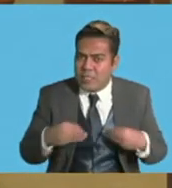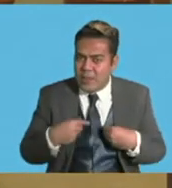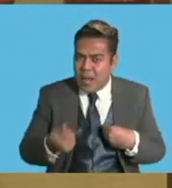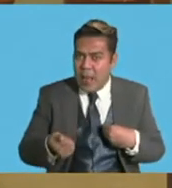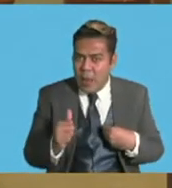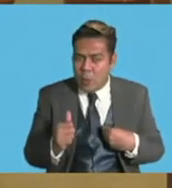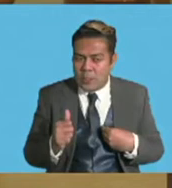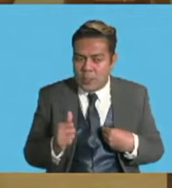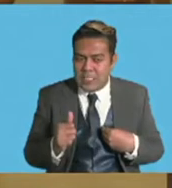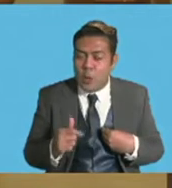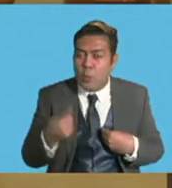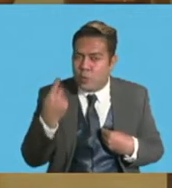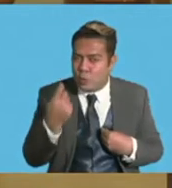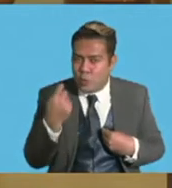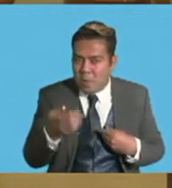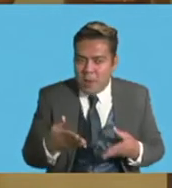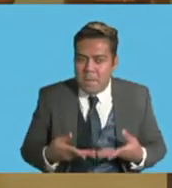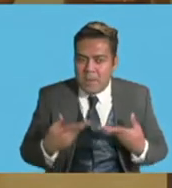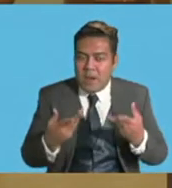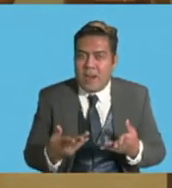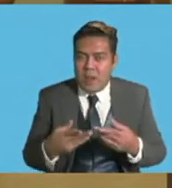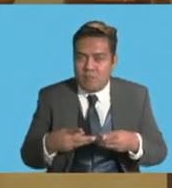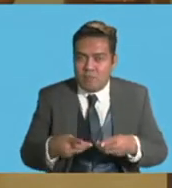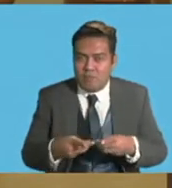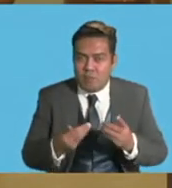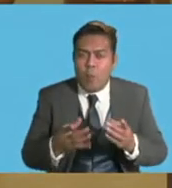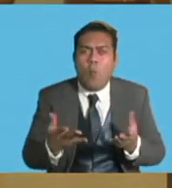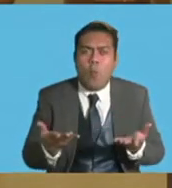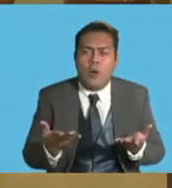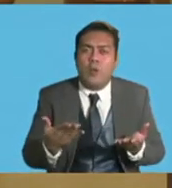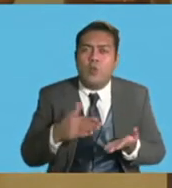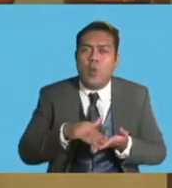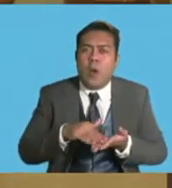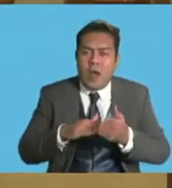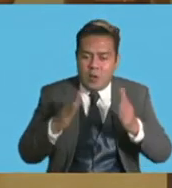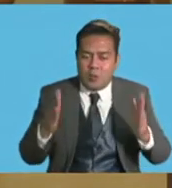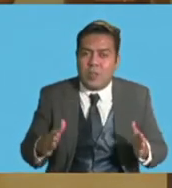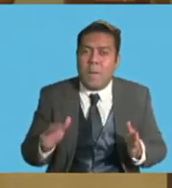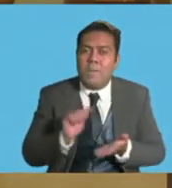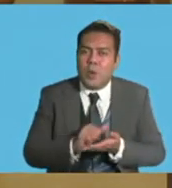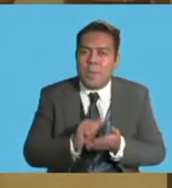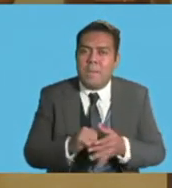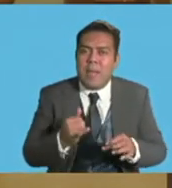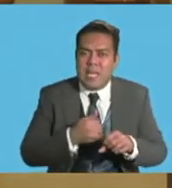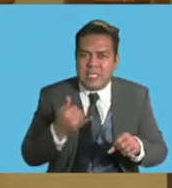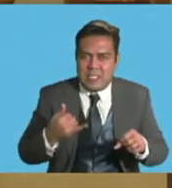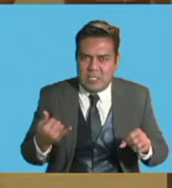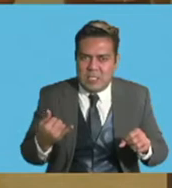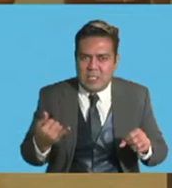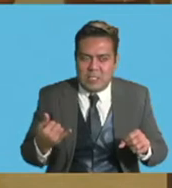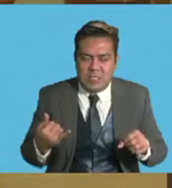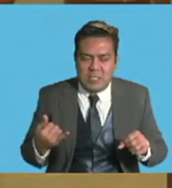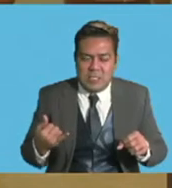allowance and will soon be provided with a dedicated dispensary to house essential medications.